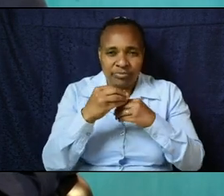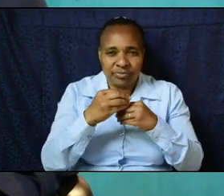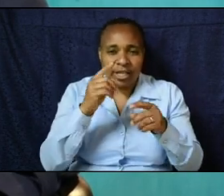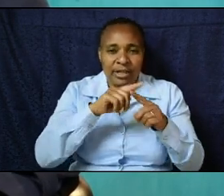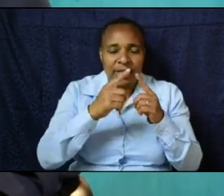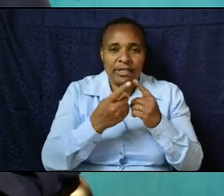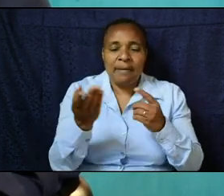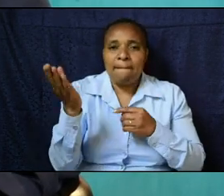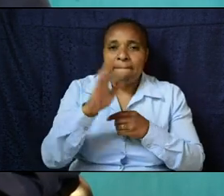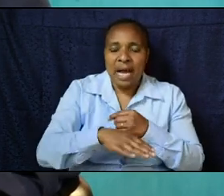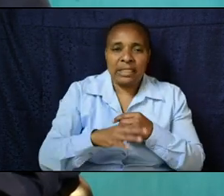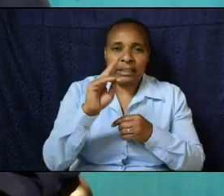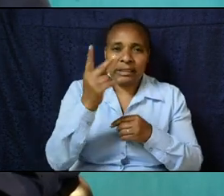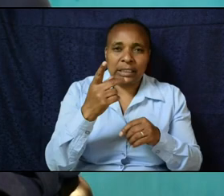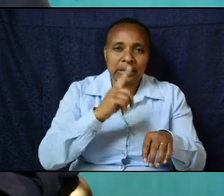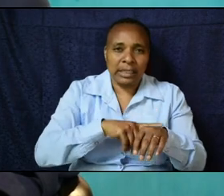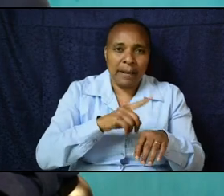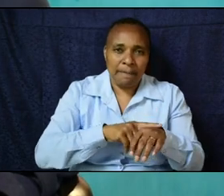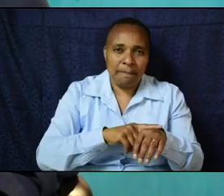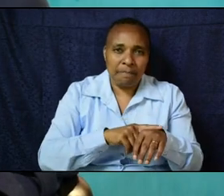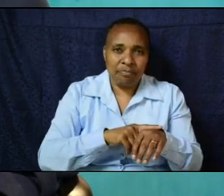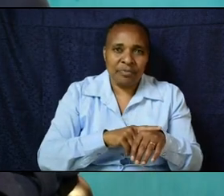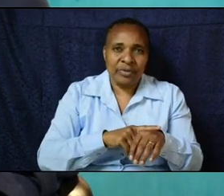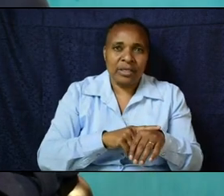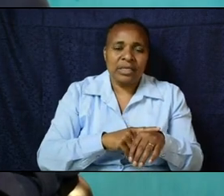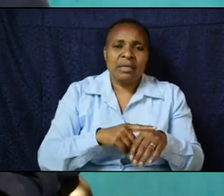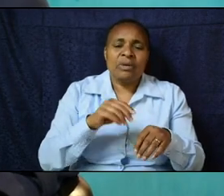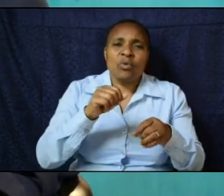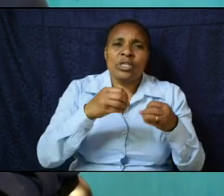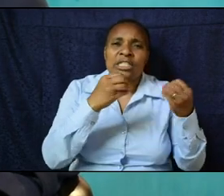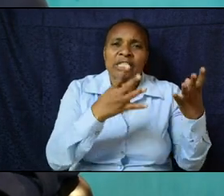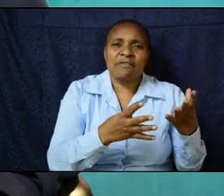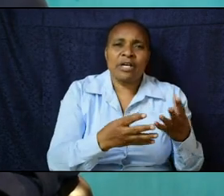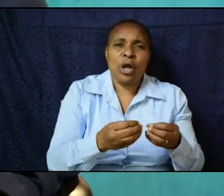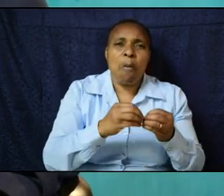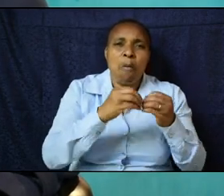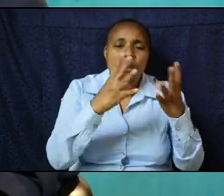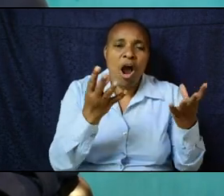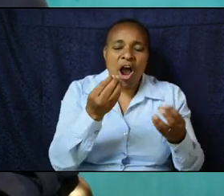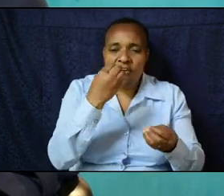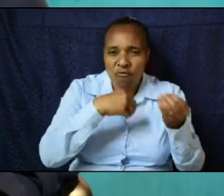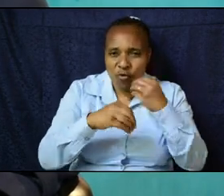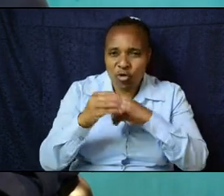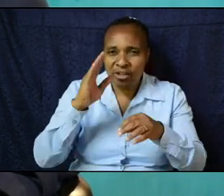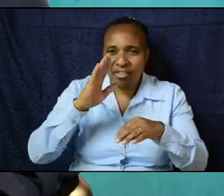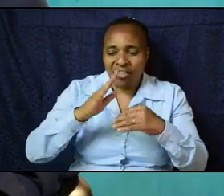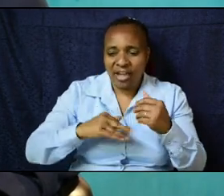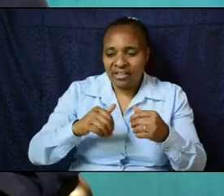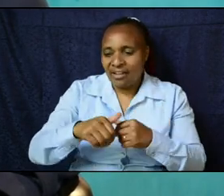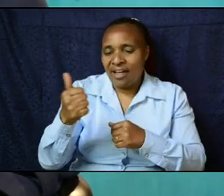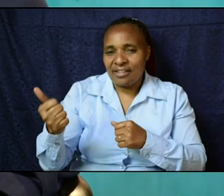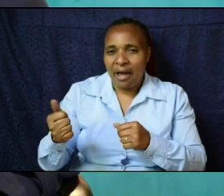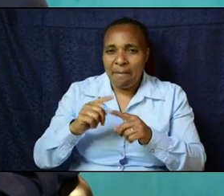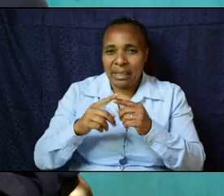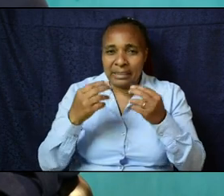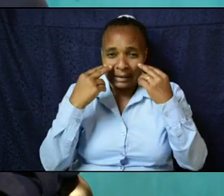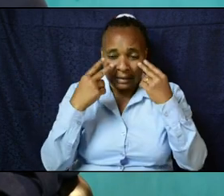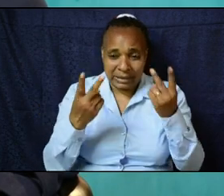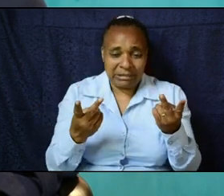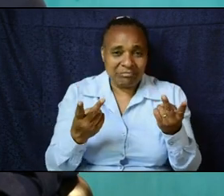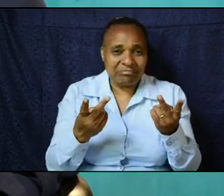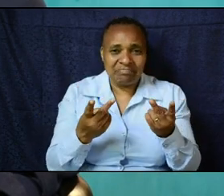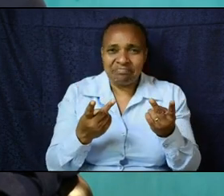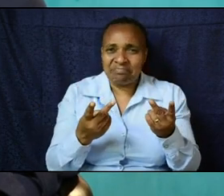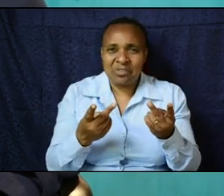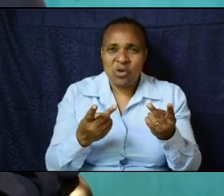when they came back the second time, Benjamin was given like more food than the rest. True. Mm-hmm. But they didn't see them like,